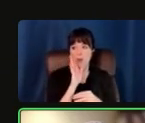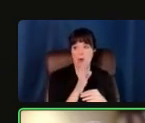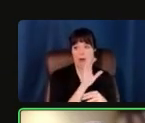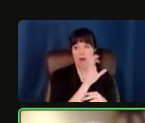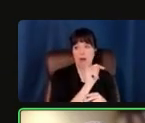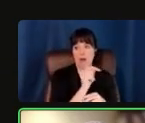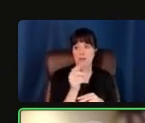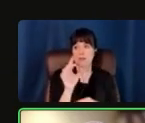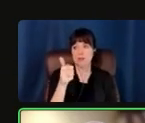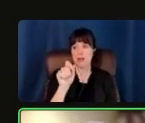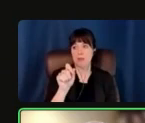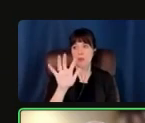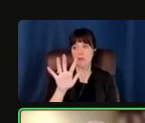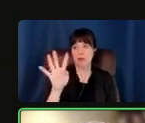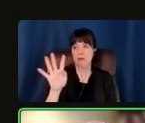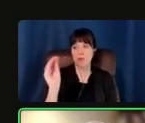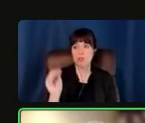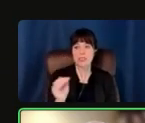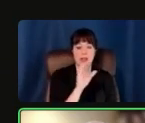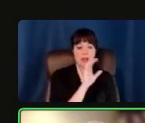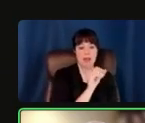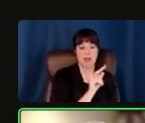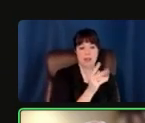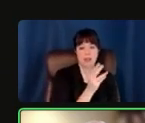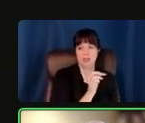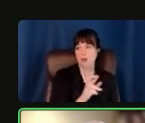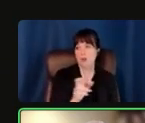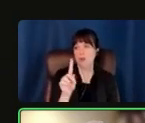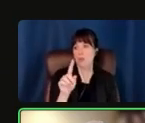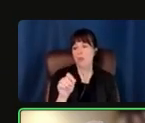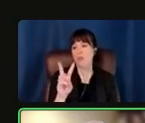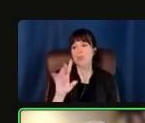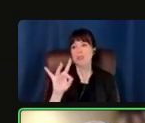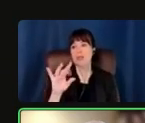services 1.68%, and Dropbox rentals